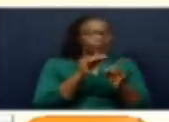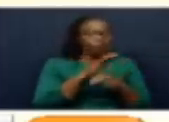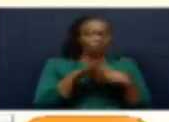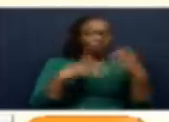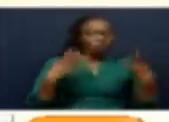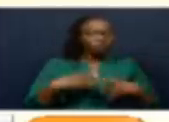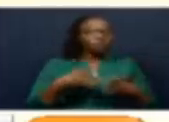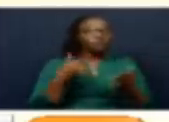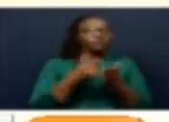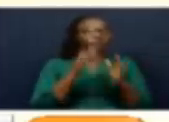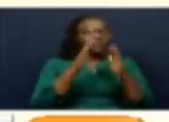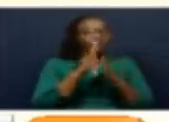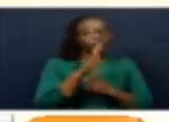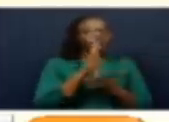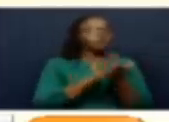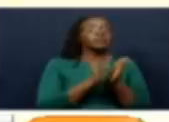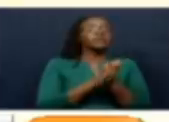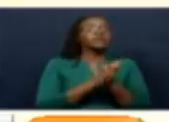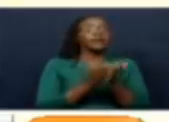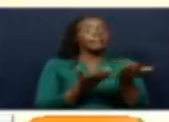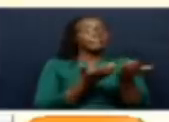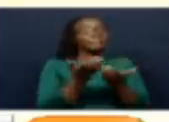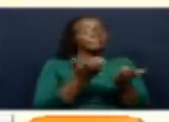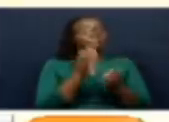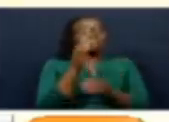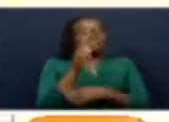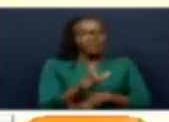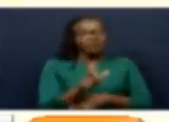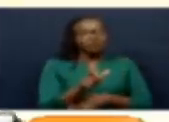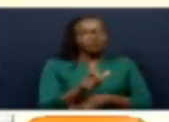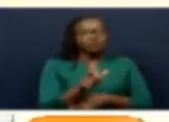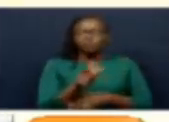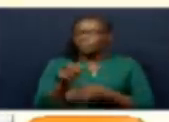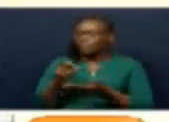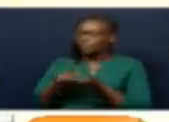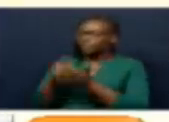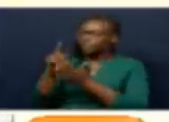commercial. Meaning? That when people,